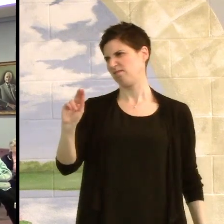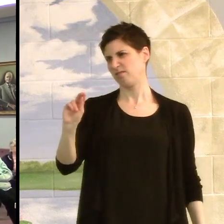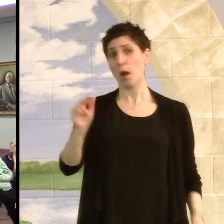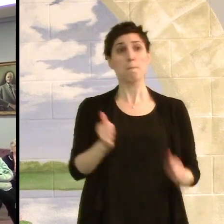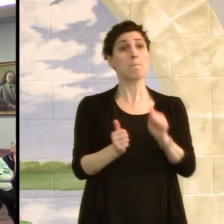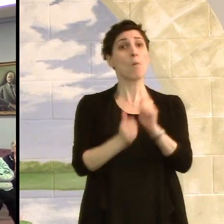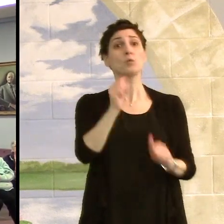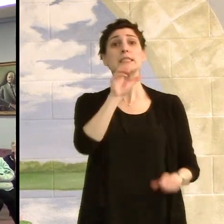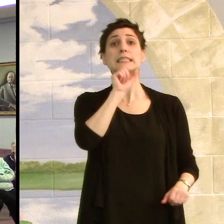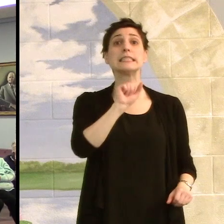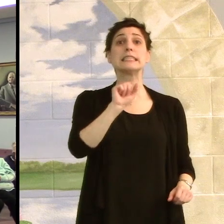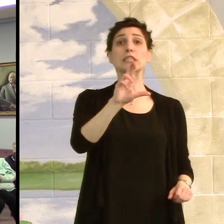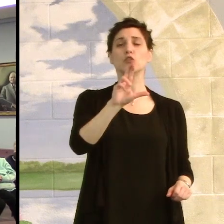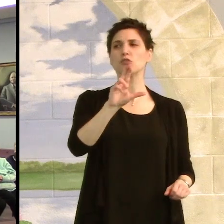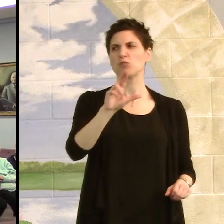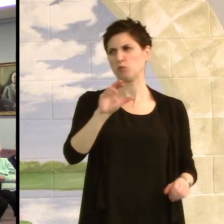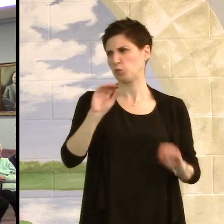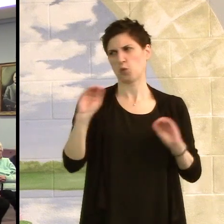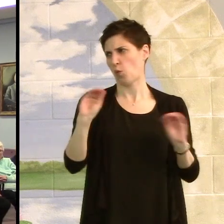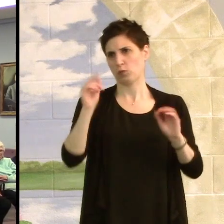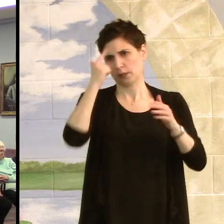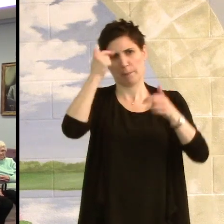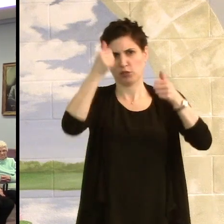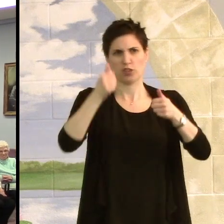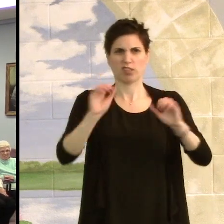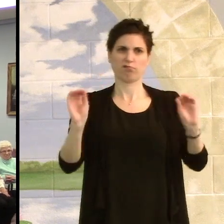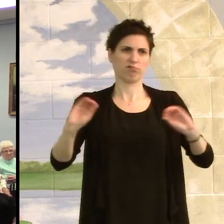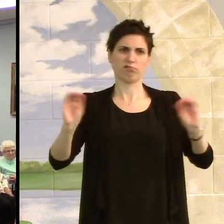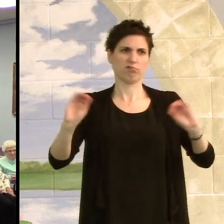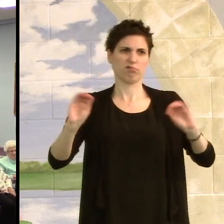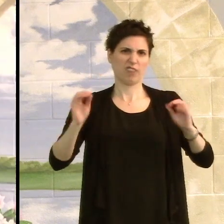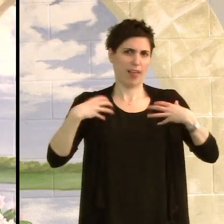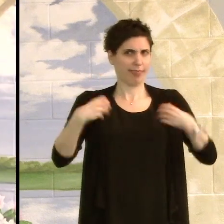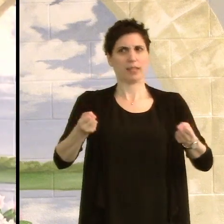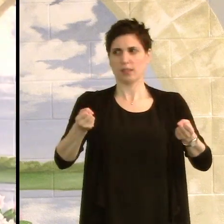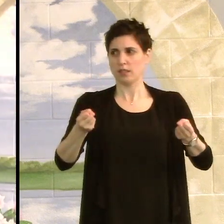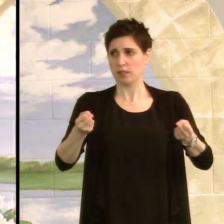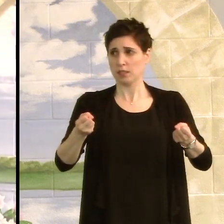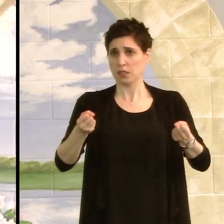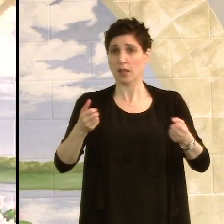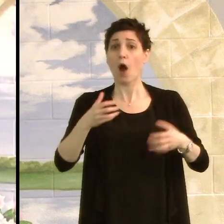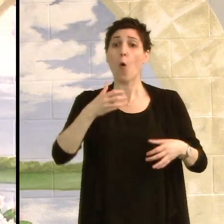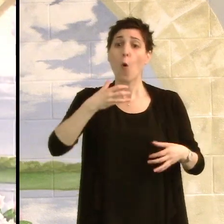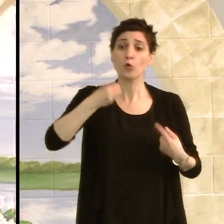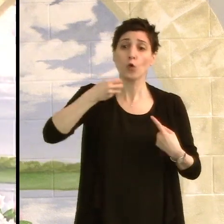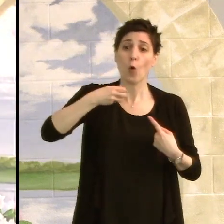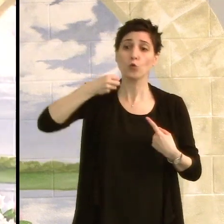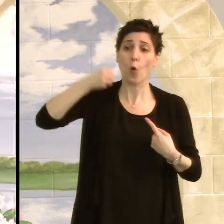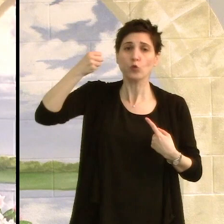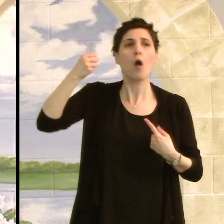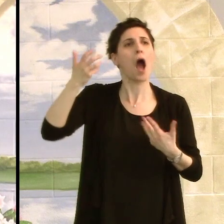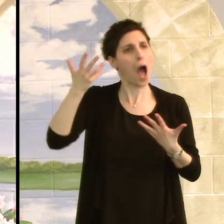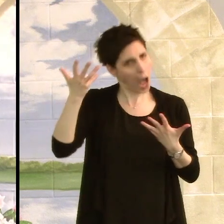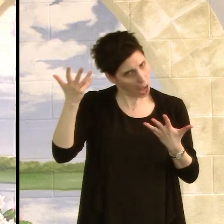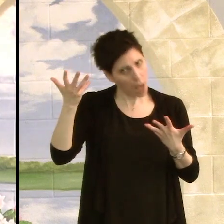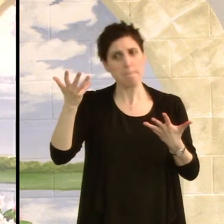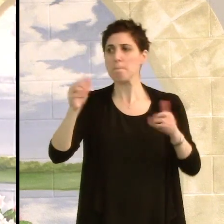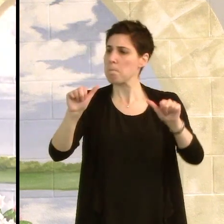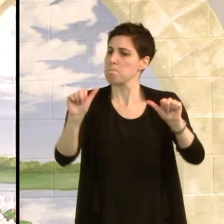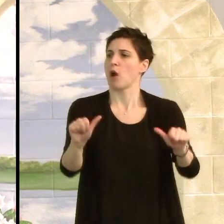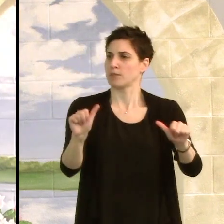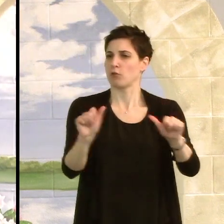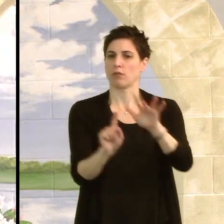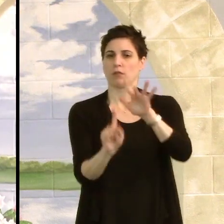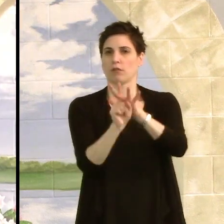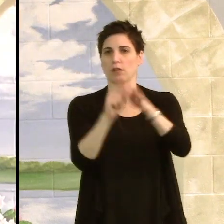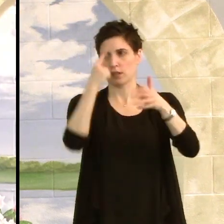Of course, we're all at risk of acquiring some aspect of dementia as we age, but it's important not